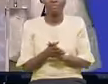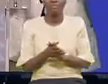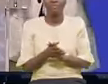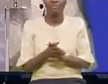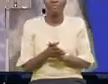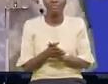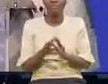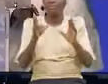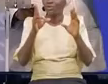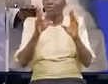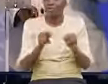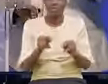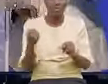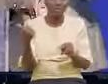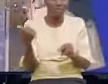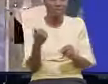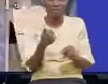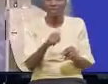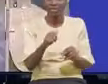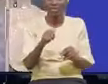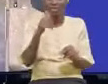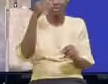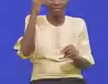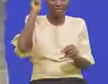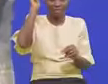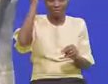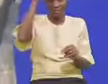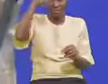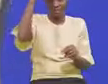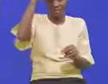ne amegbetɔ kple mawu anare la ano odome o.